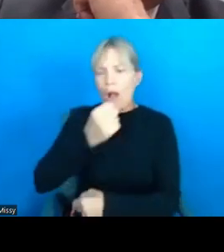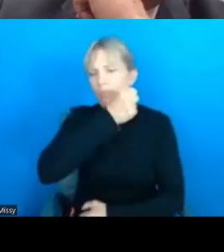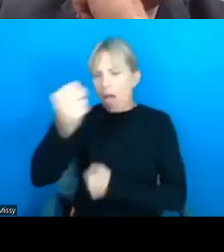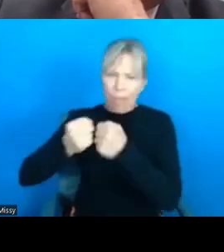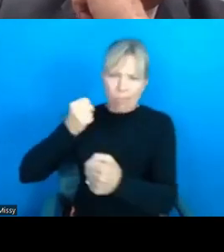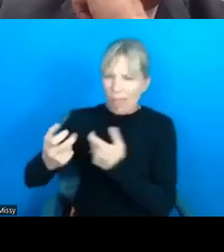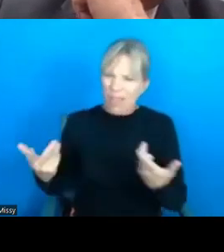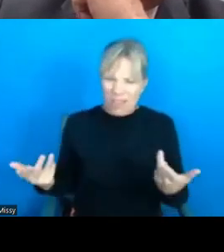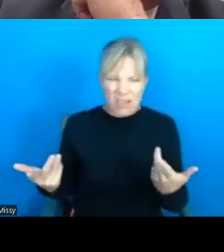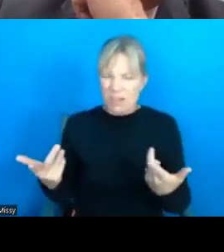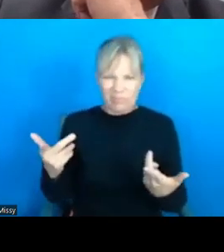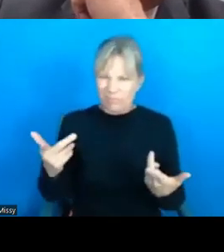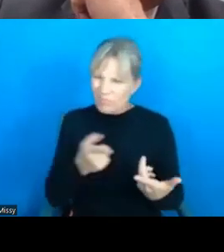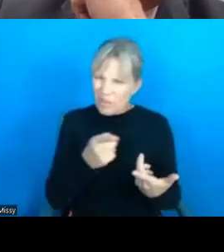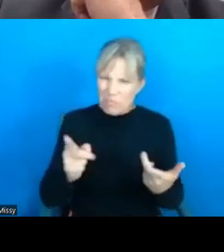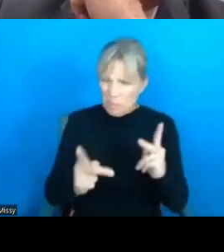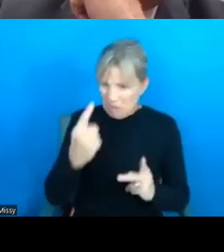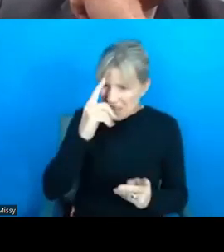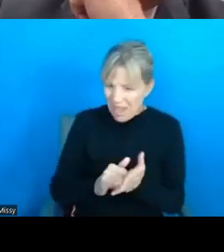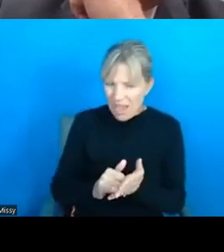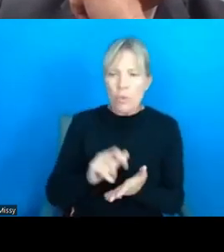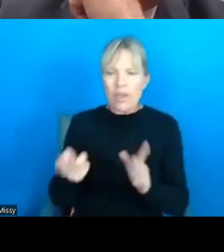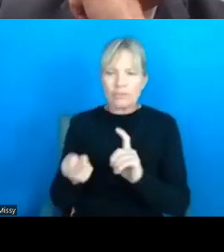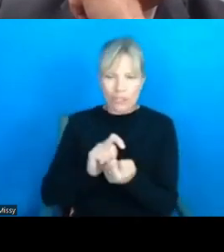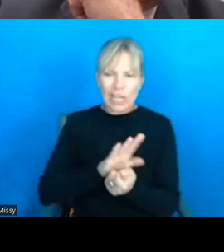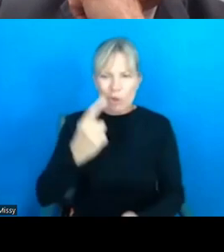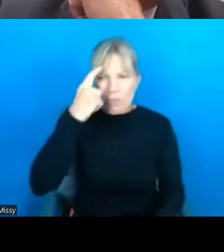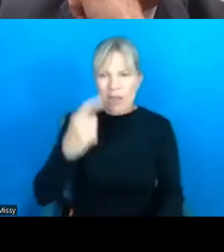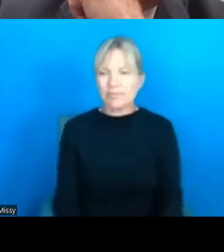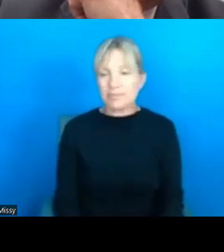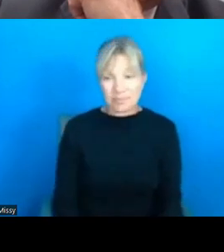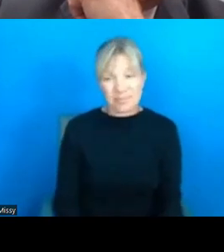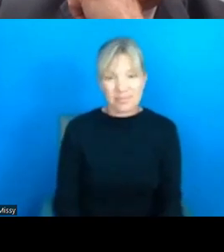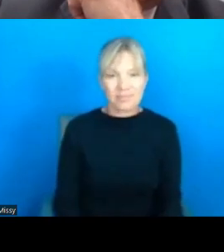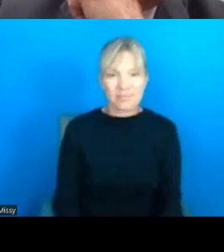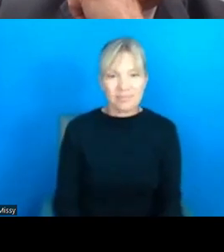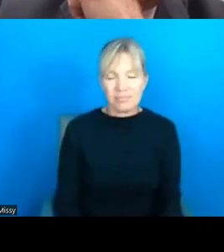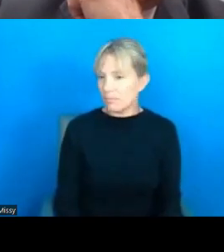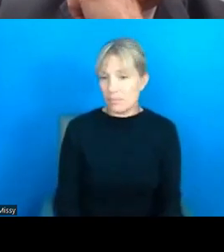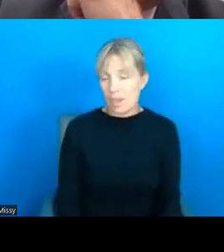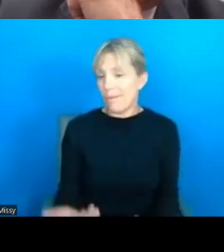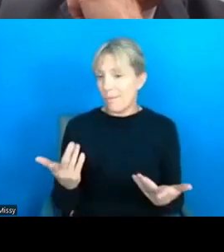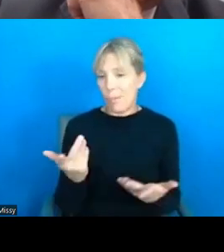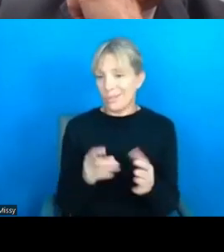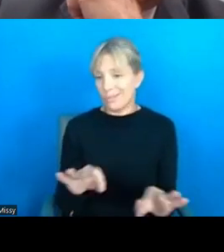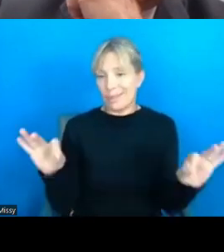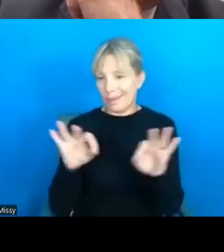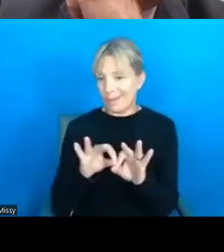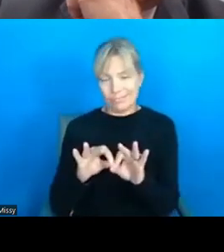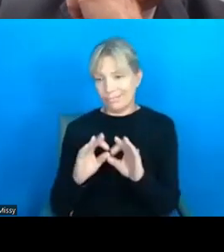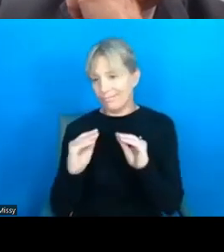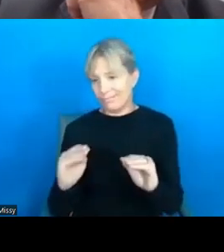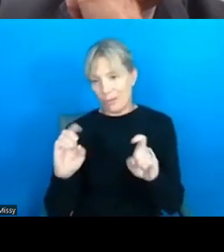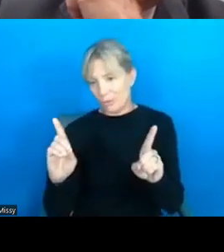And we got to change that mindset. And again, I say education is the key to that. And we got